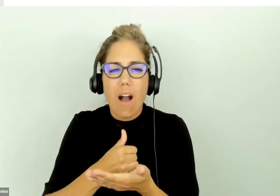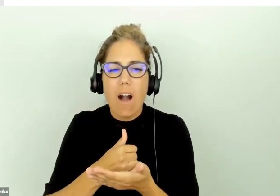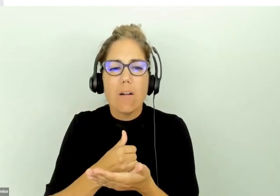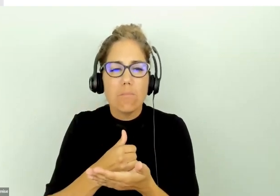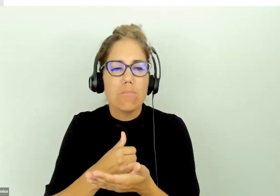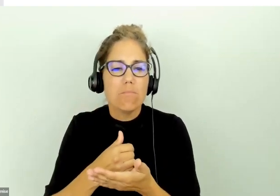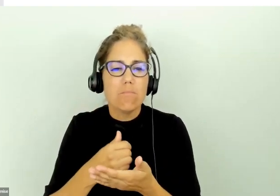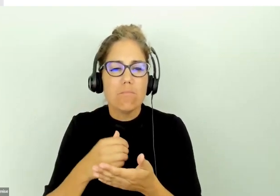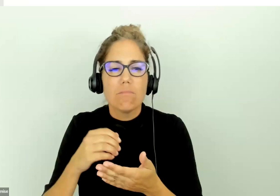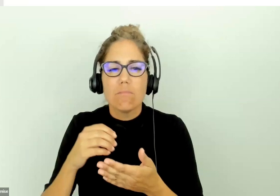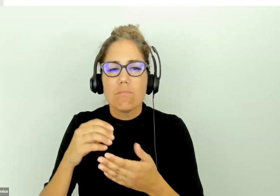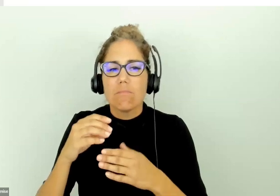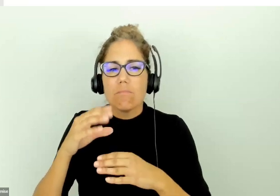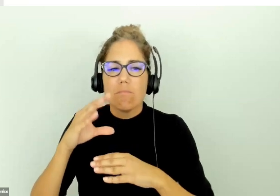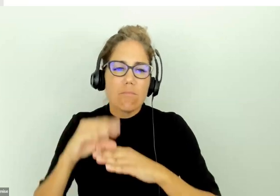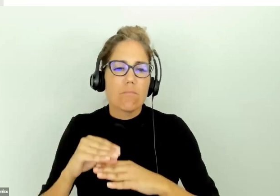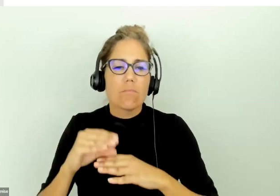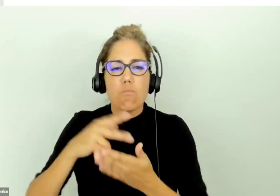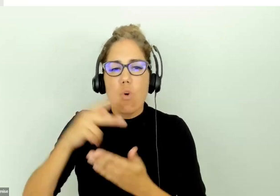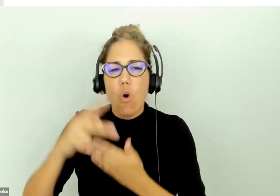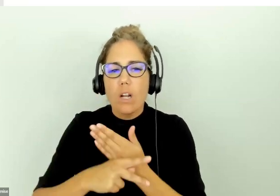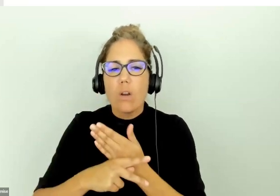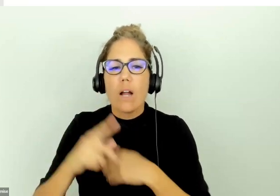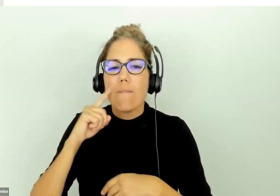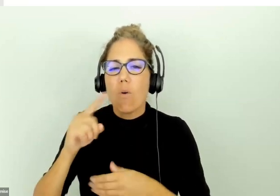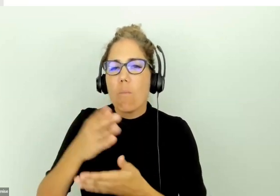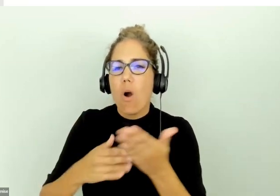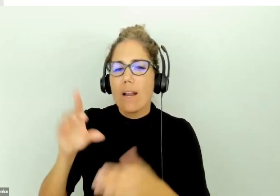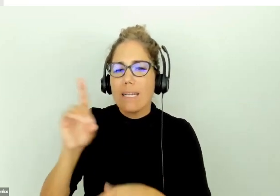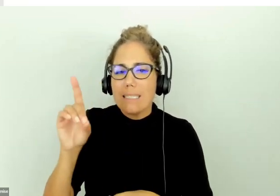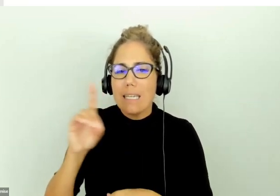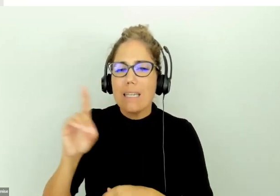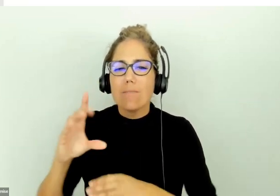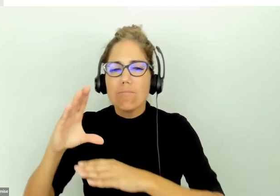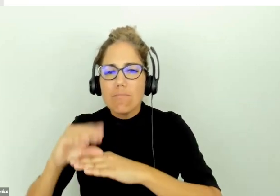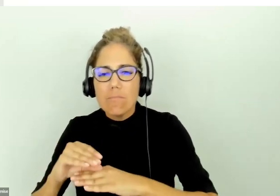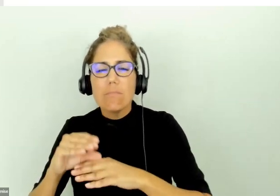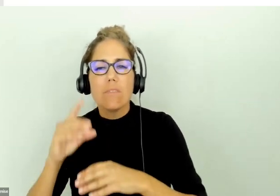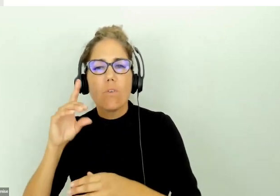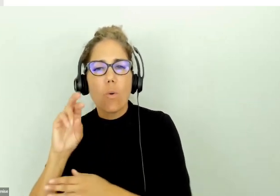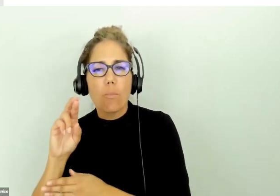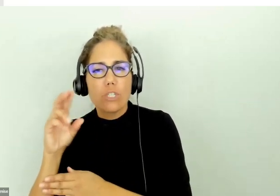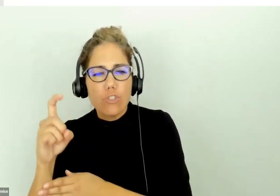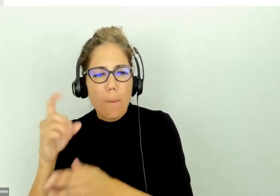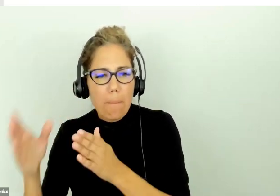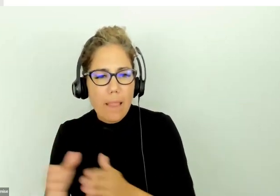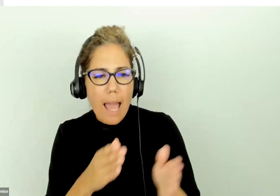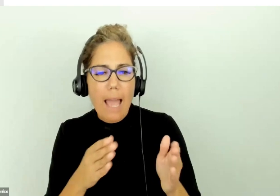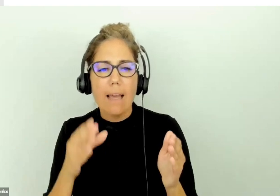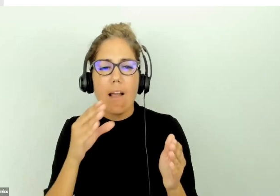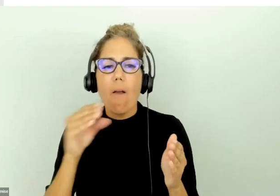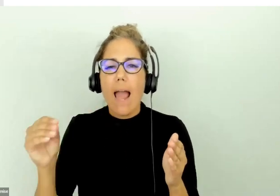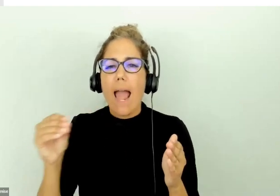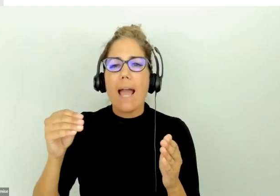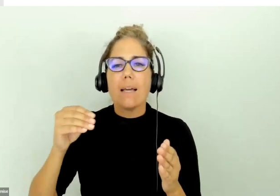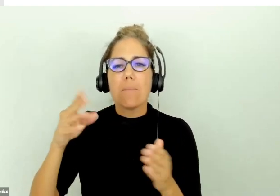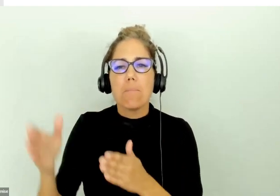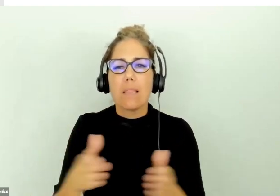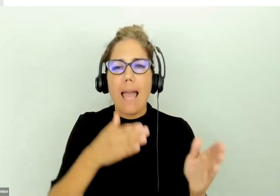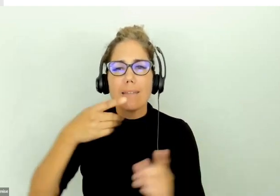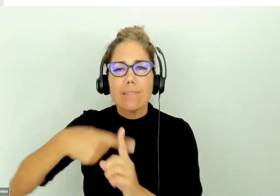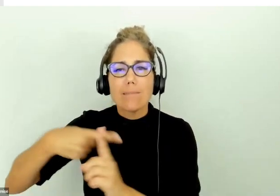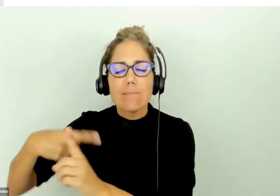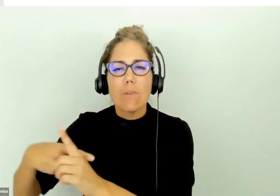allows reduced drug plan premiums and plan deductibles go to zero. So